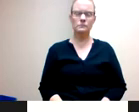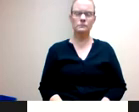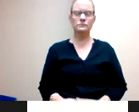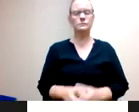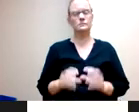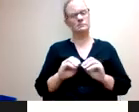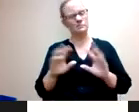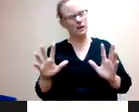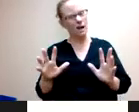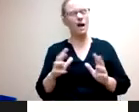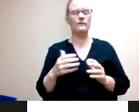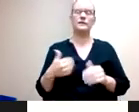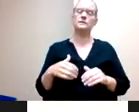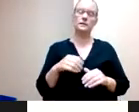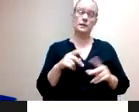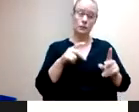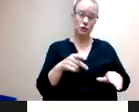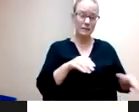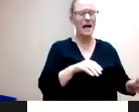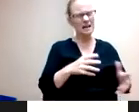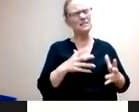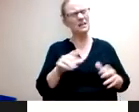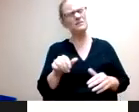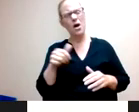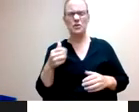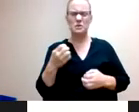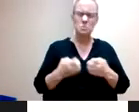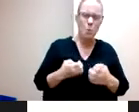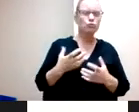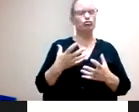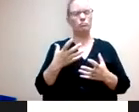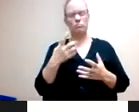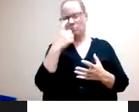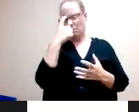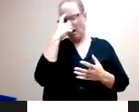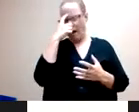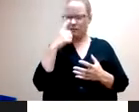Obviously, lots of other symptoms come to play here. Next.